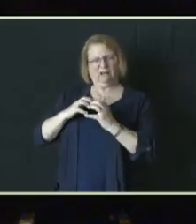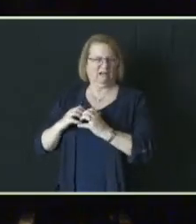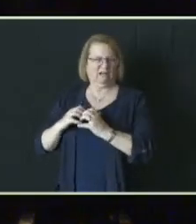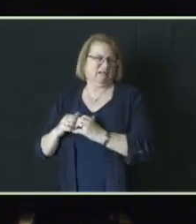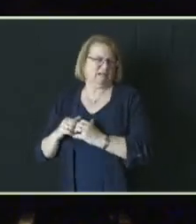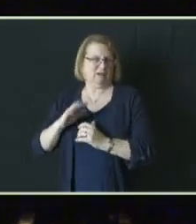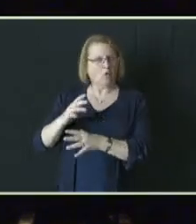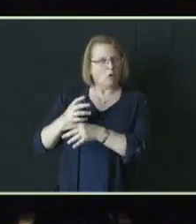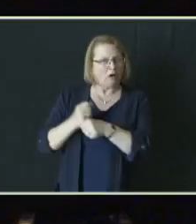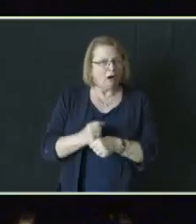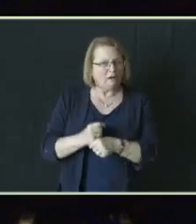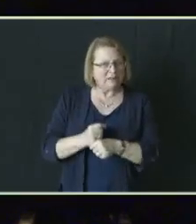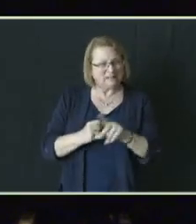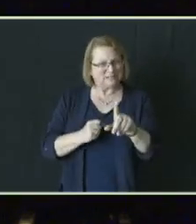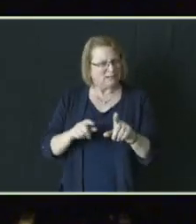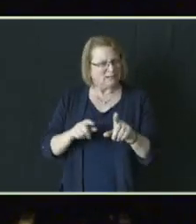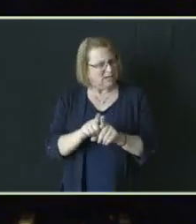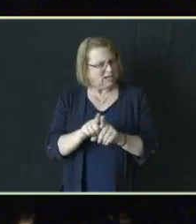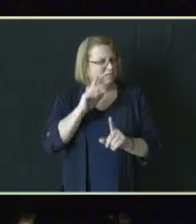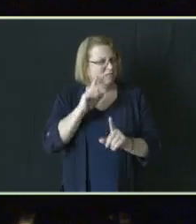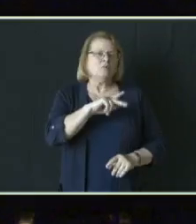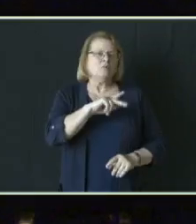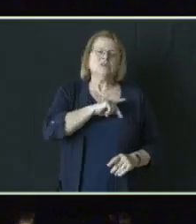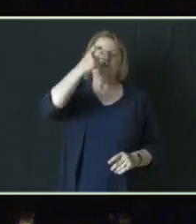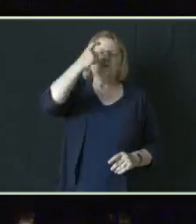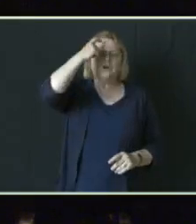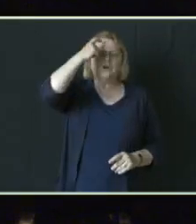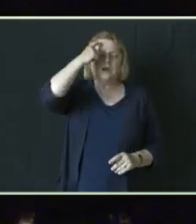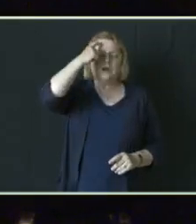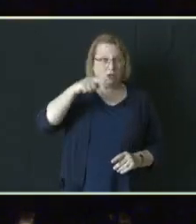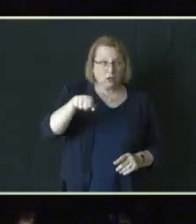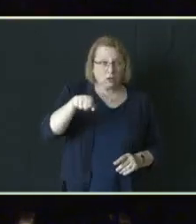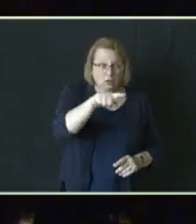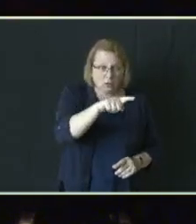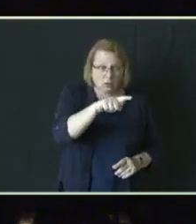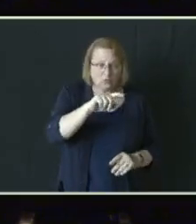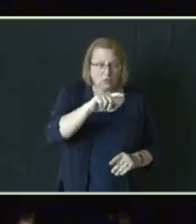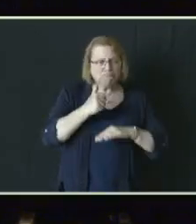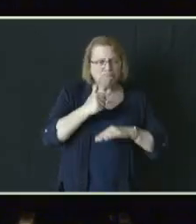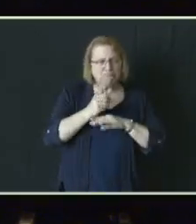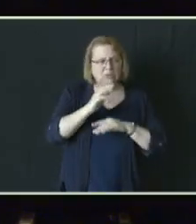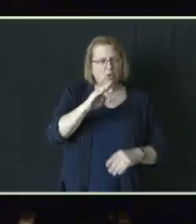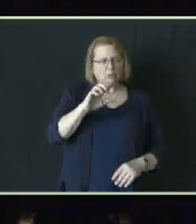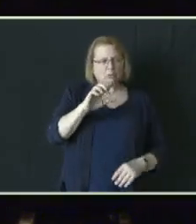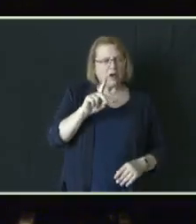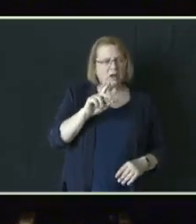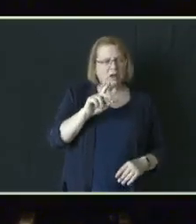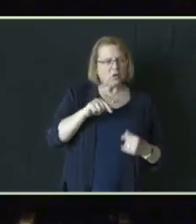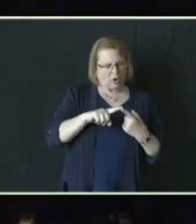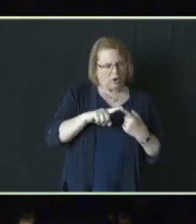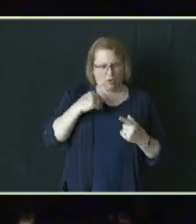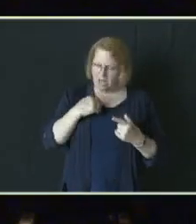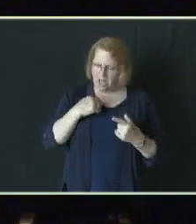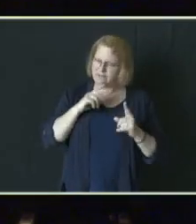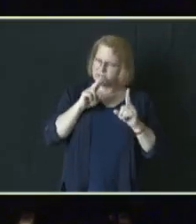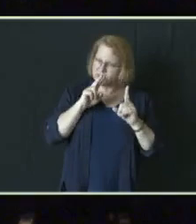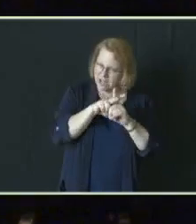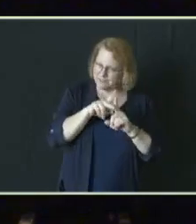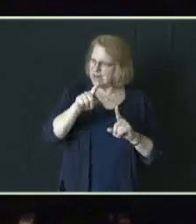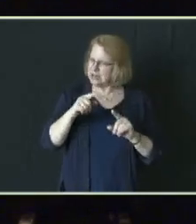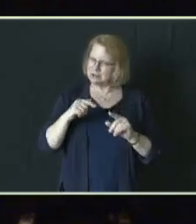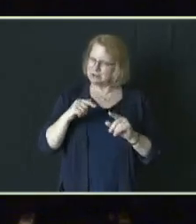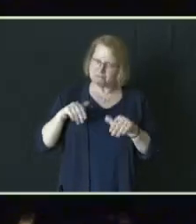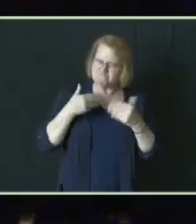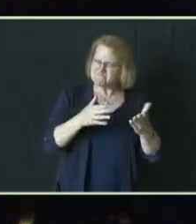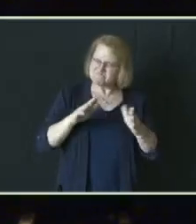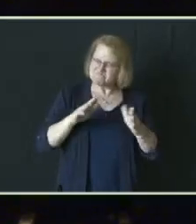same is true for your personal brand. You create your brand when you have a project assignment and you consistently deliver